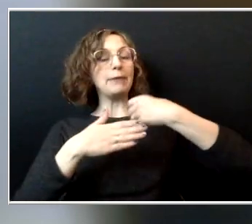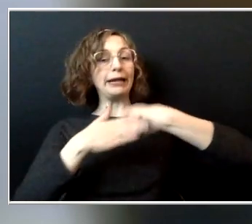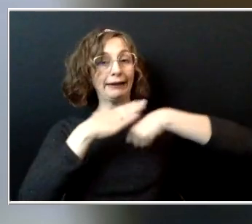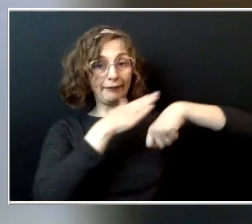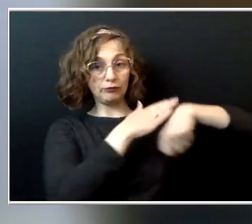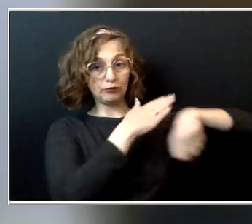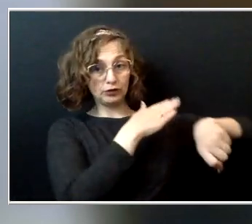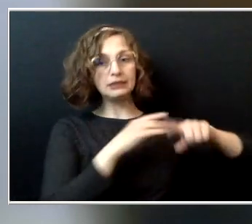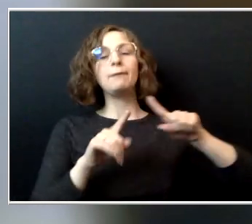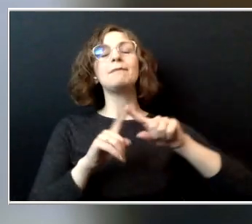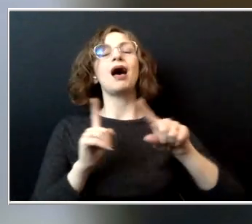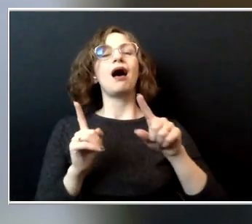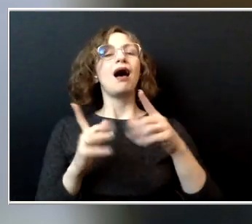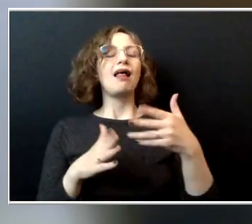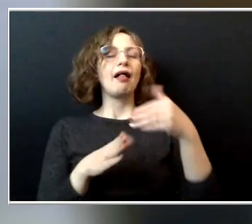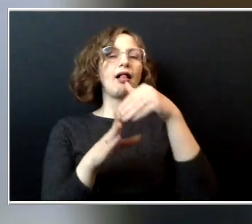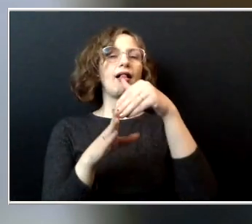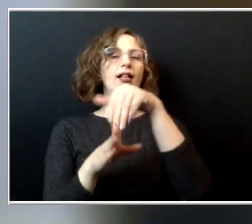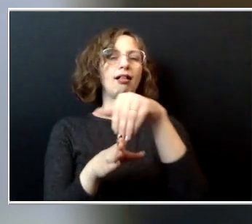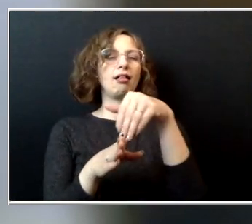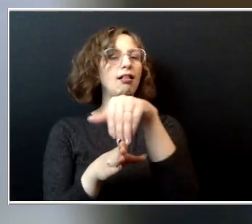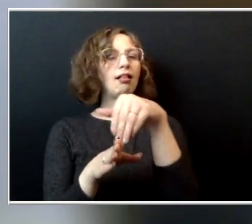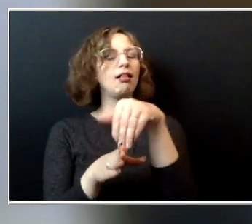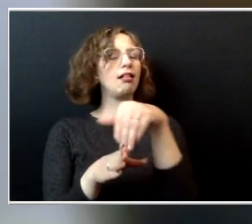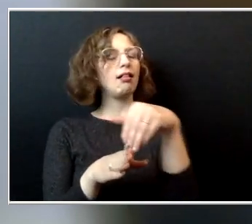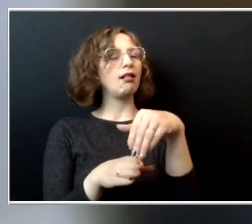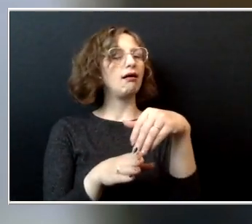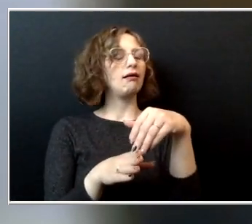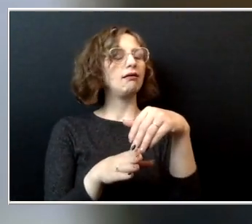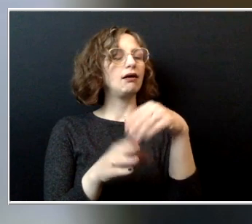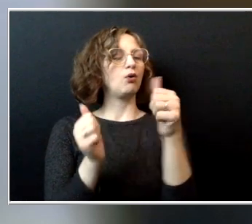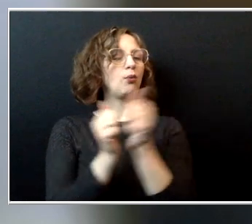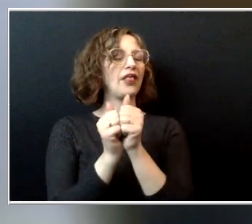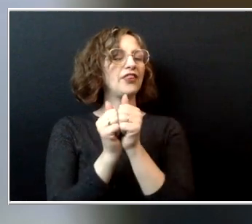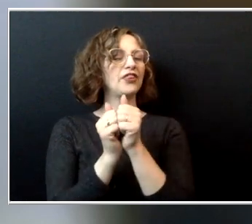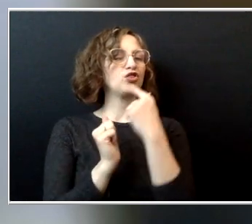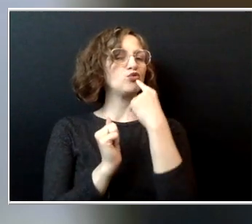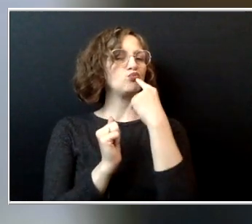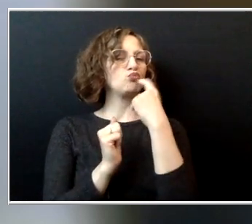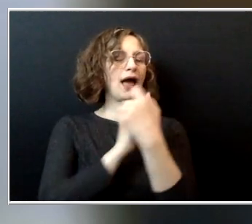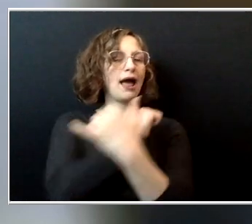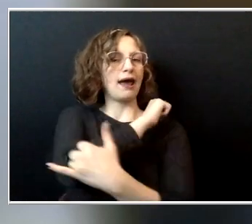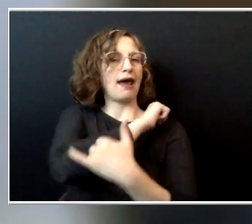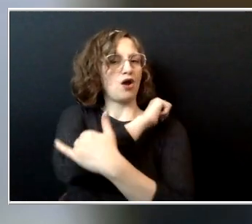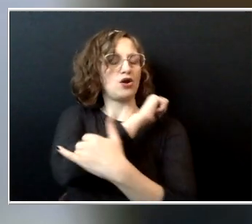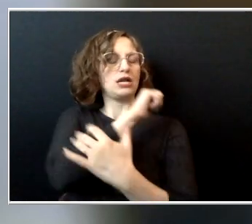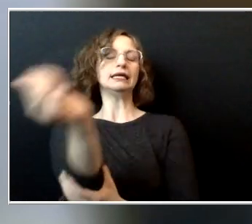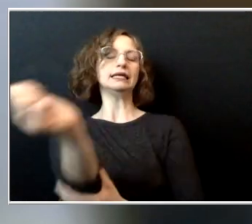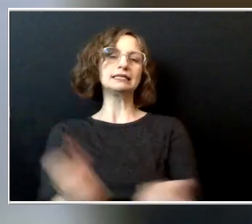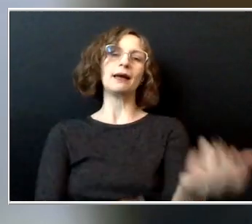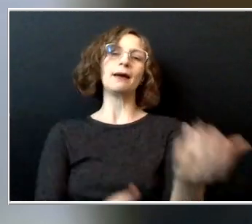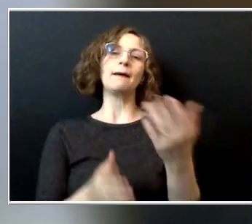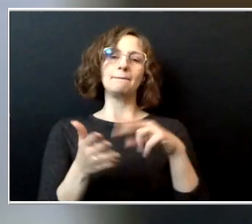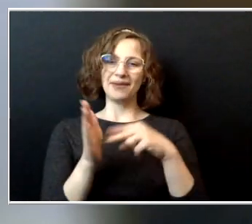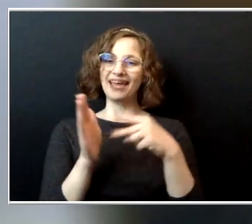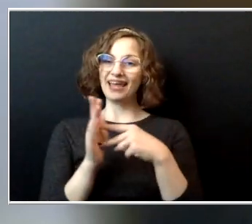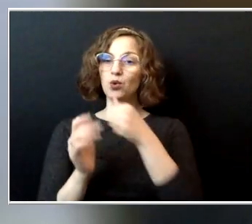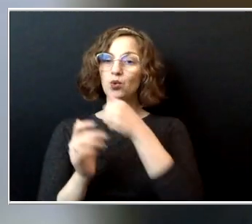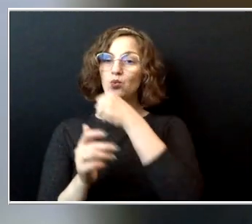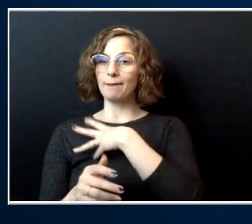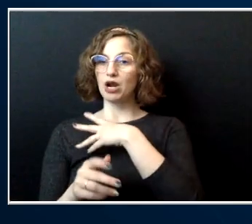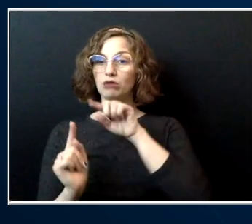of bordering on some of those red counties. So women are going to those green counties to deliver their